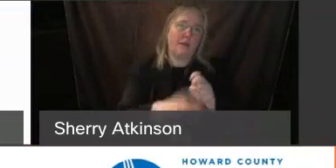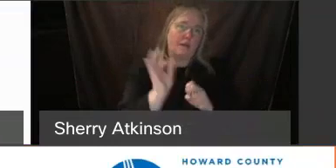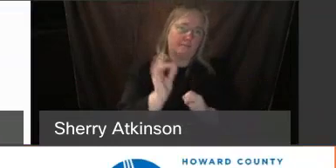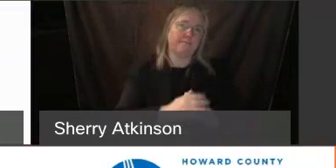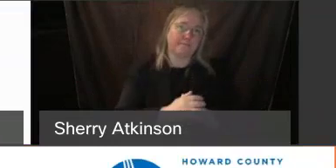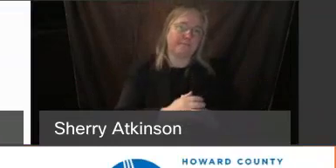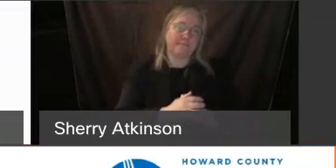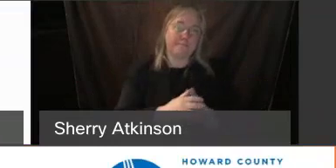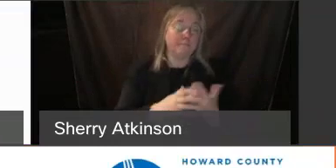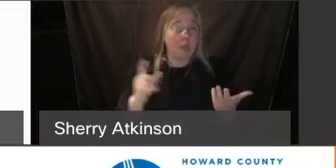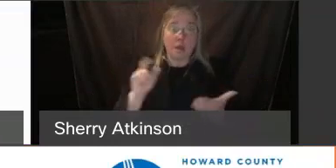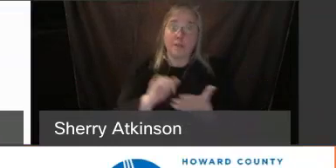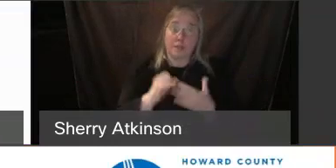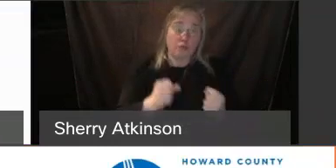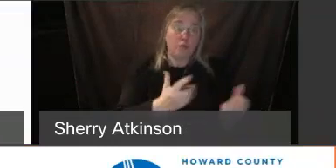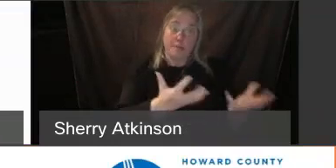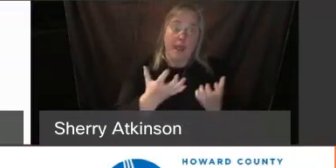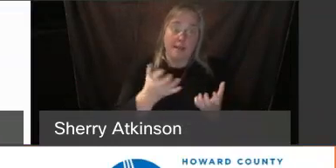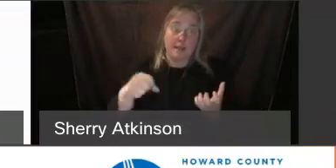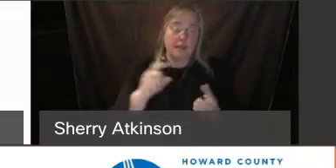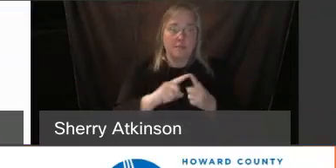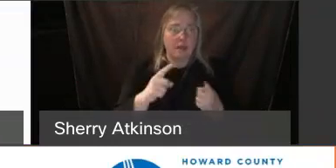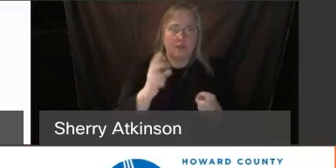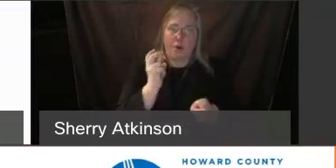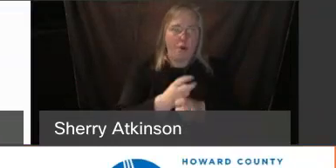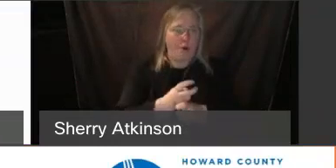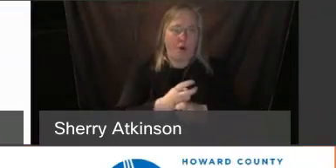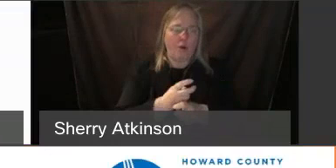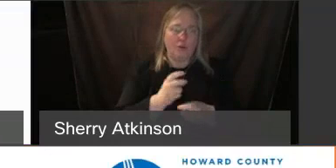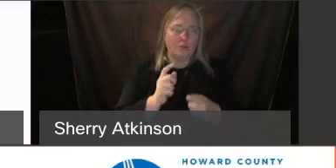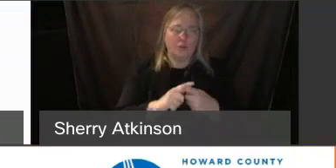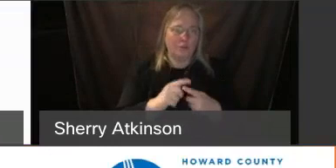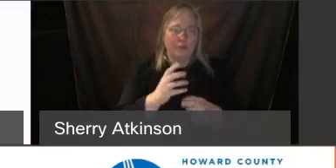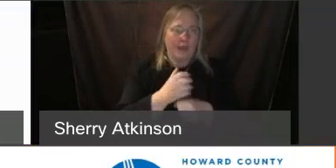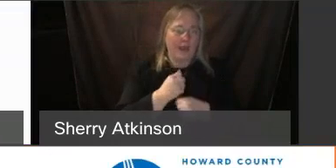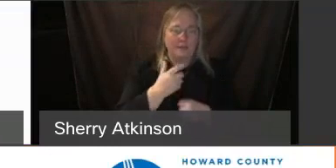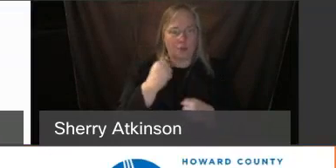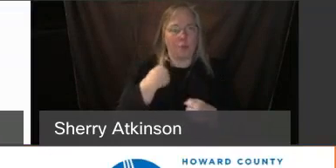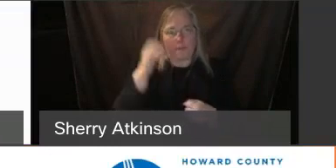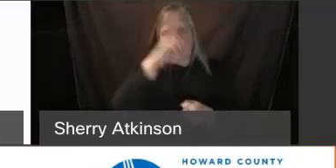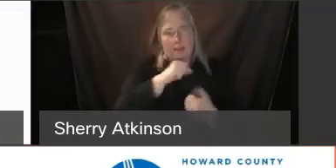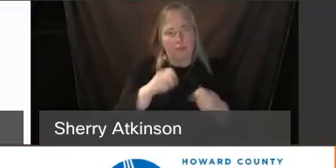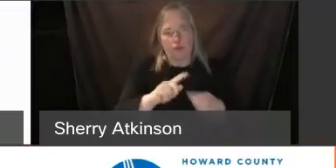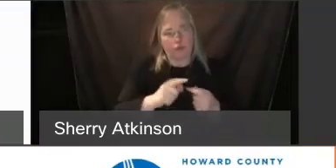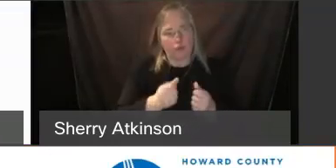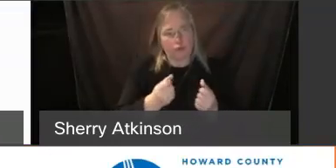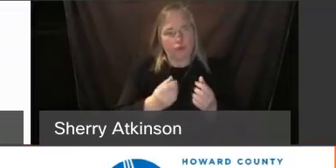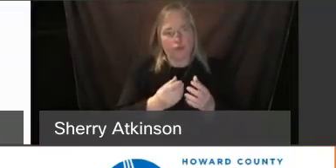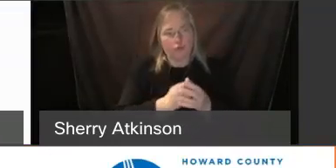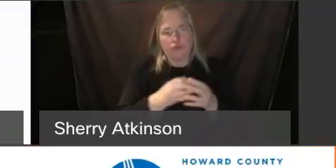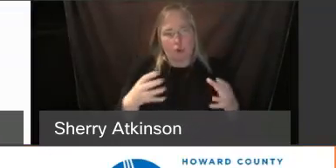are in demand, difficult to come by, and we're missing out on opportunities to grow jobs and grow our tax